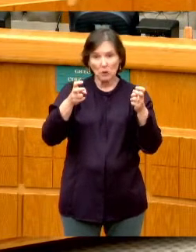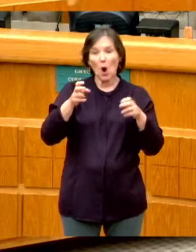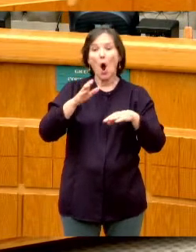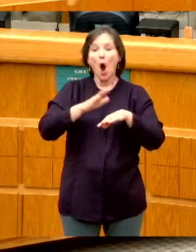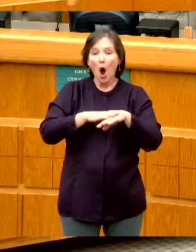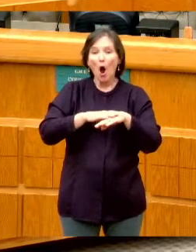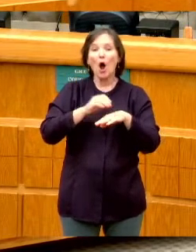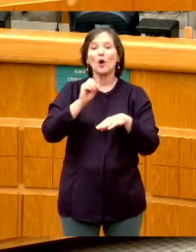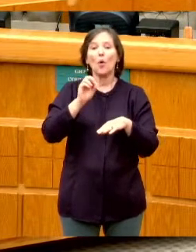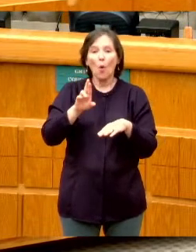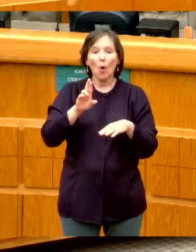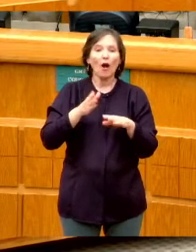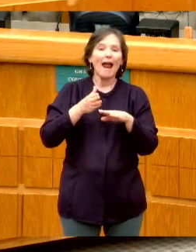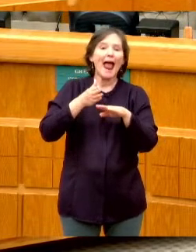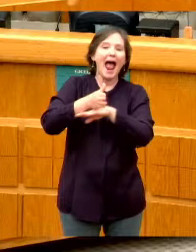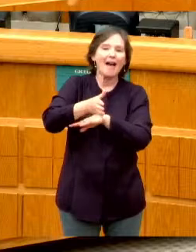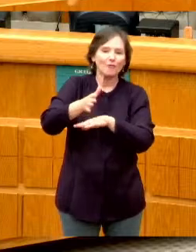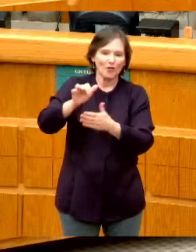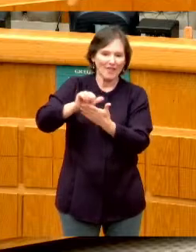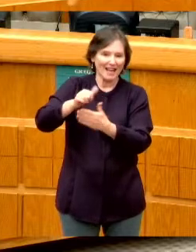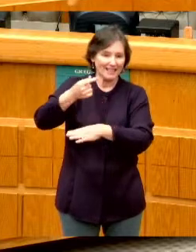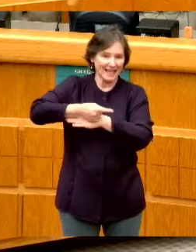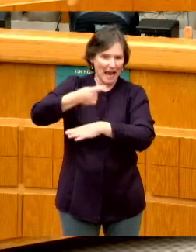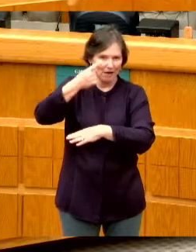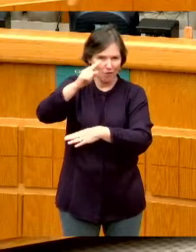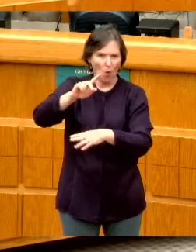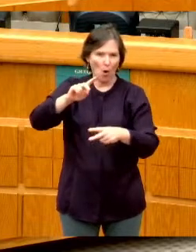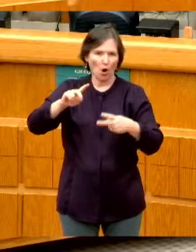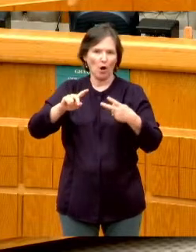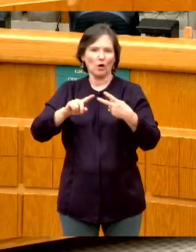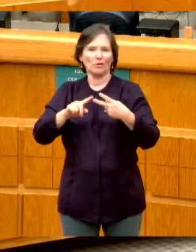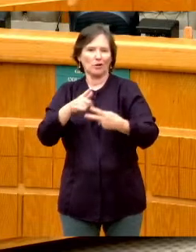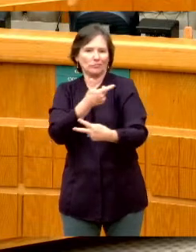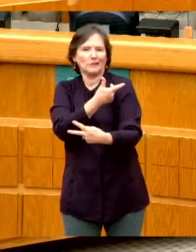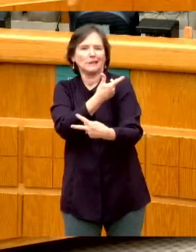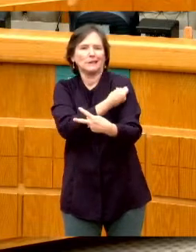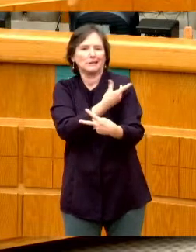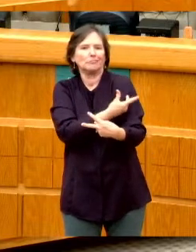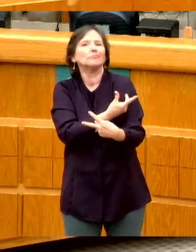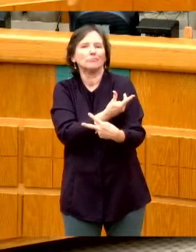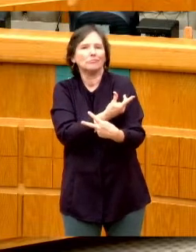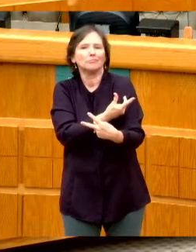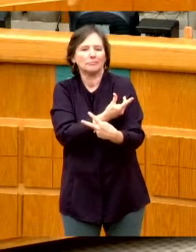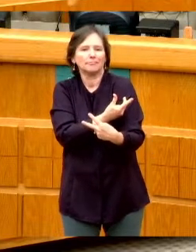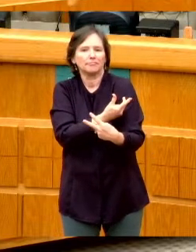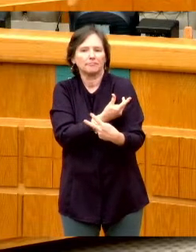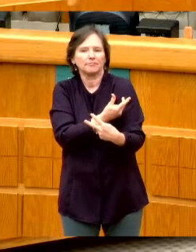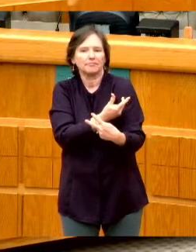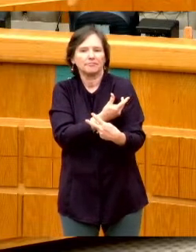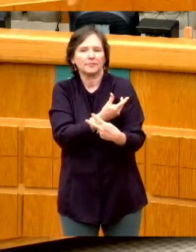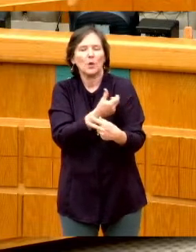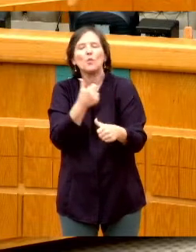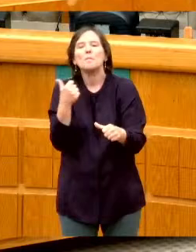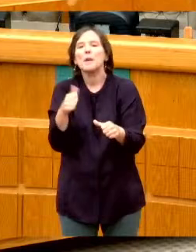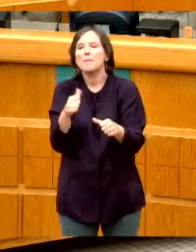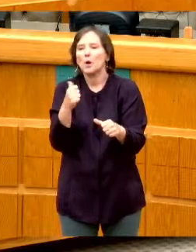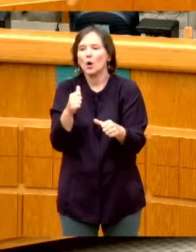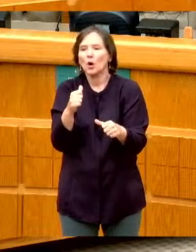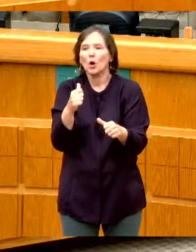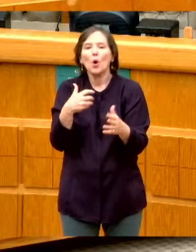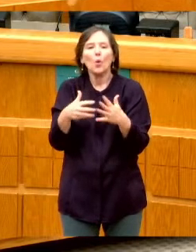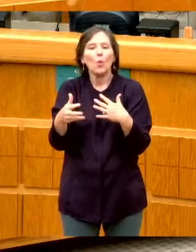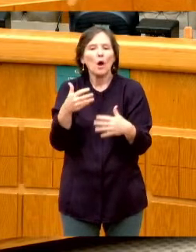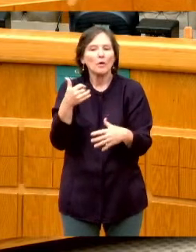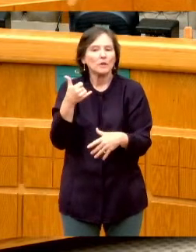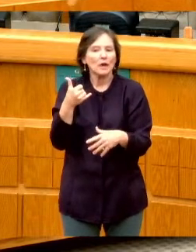If your second dose is on the horizon, please monitor the phone number you provided to the health district for a